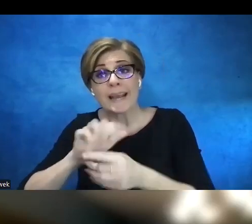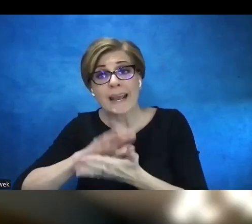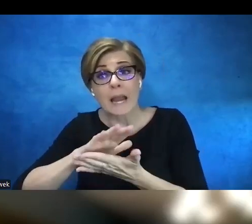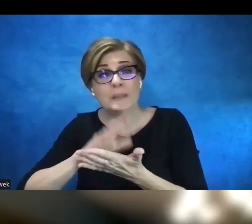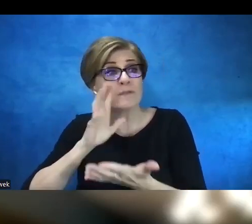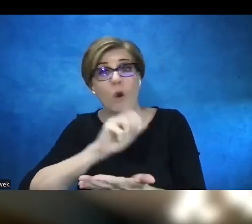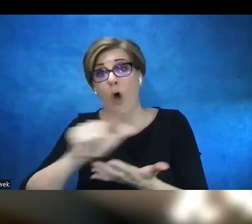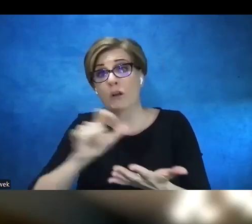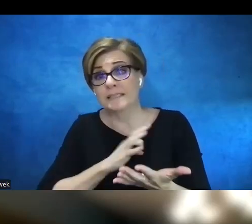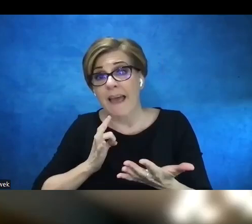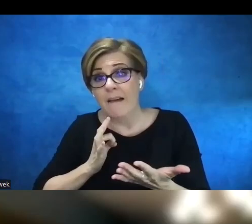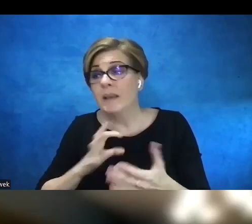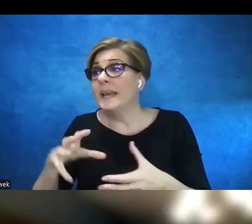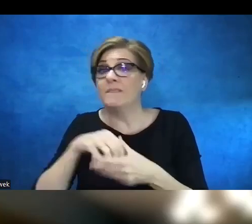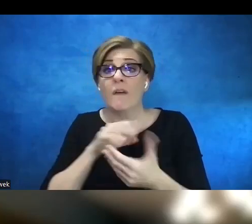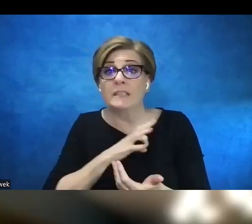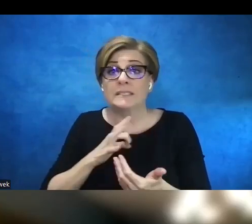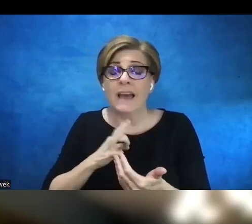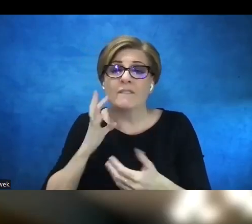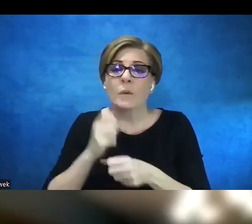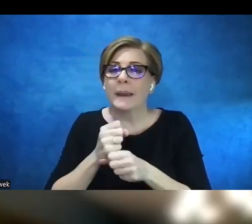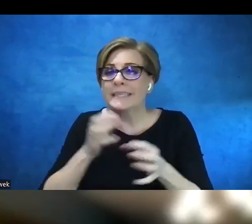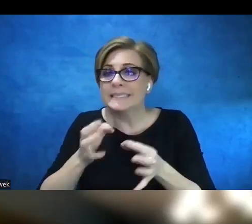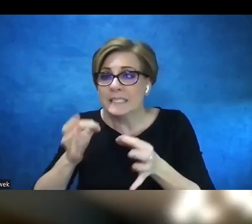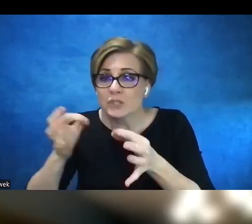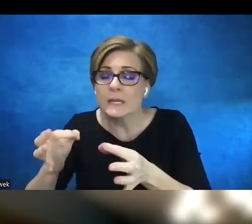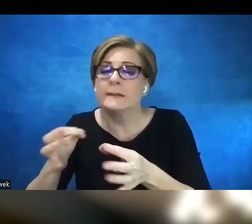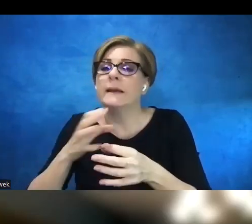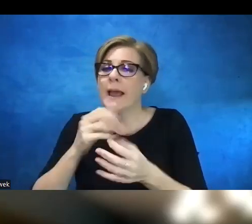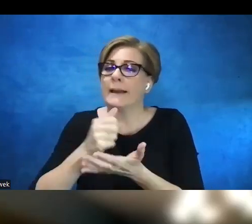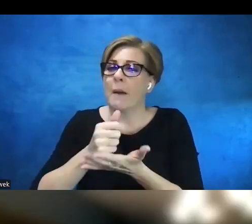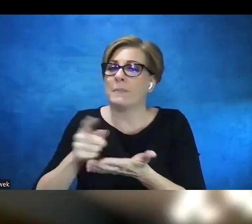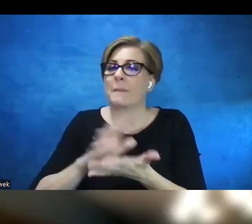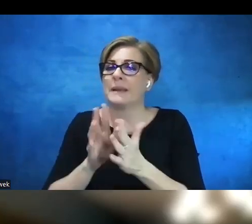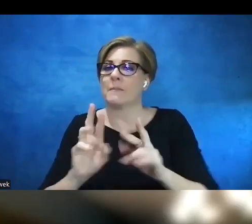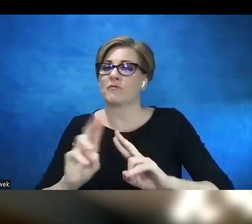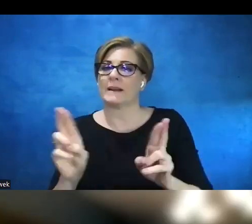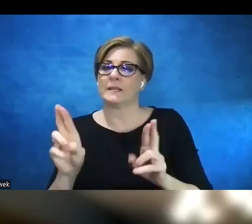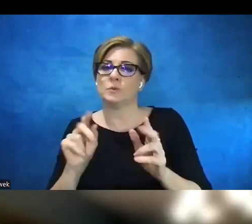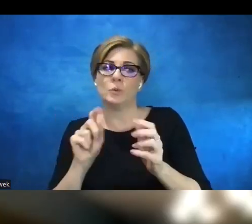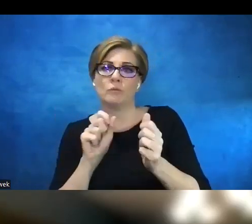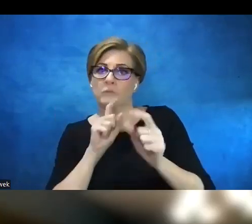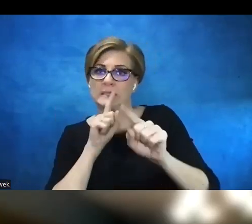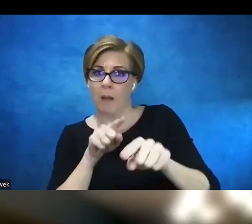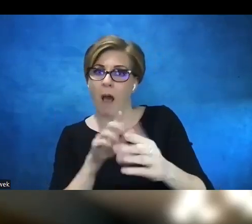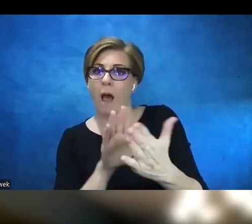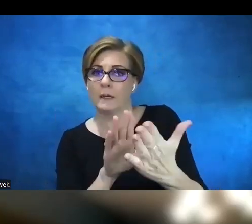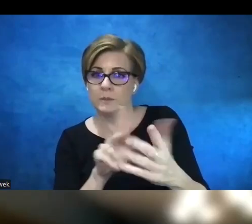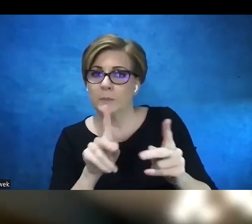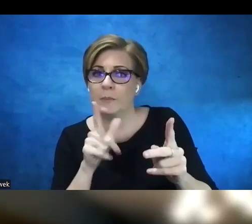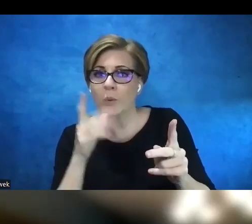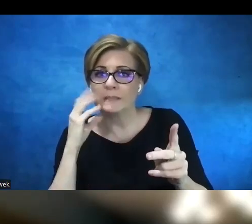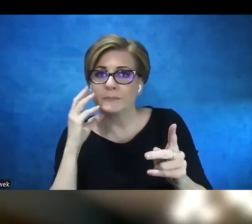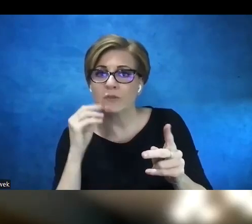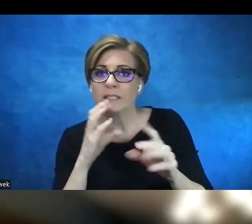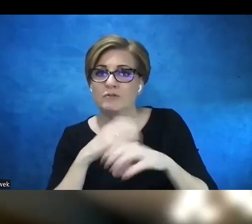staff in shared decision-making to improve crisis response and better prepare them to respond to individuals in crisis. An example kind of combining both of